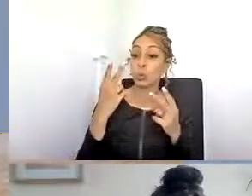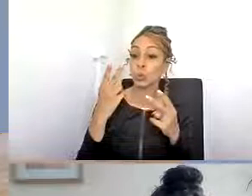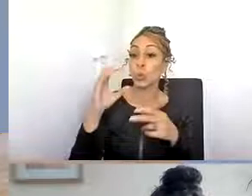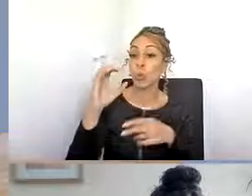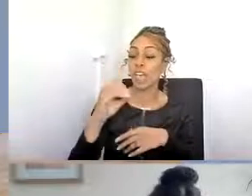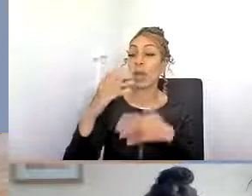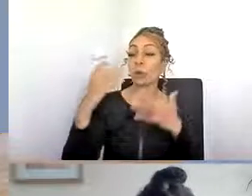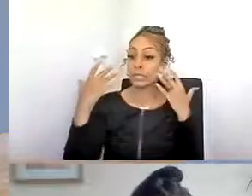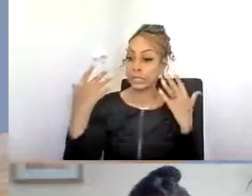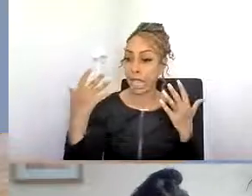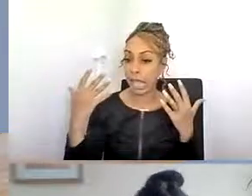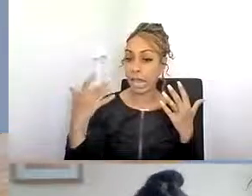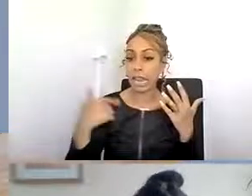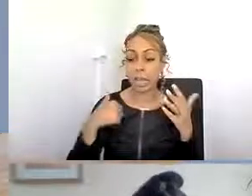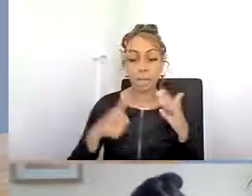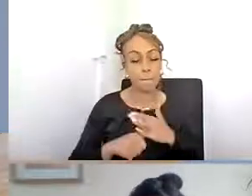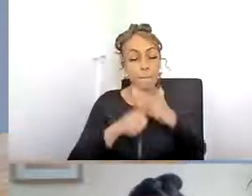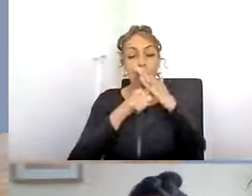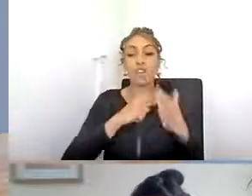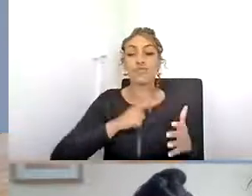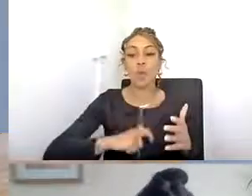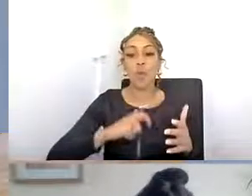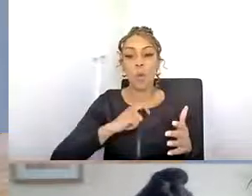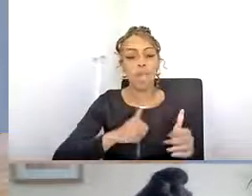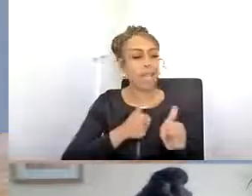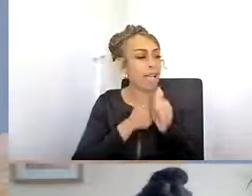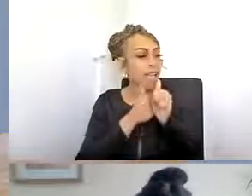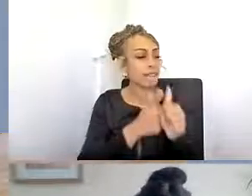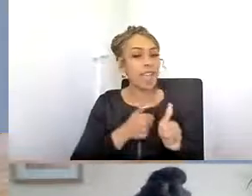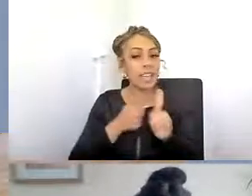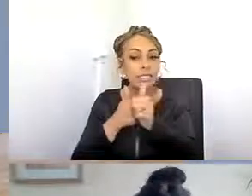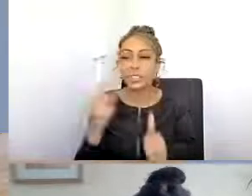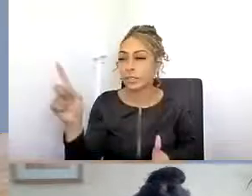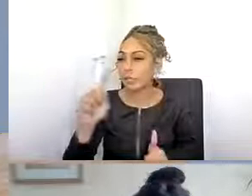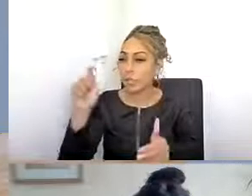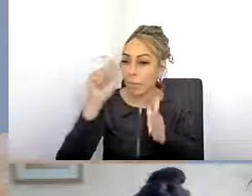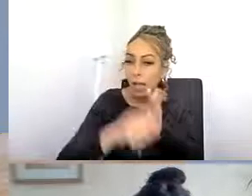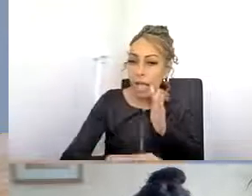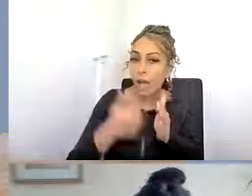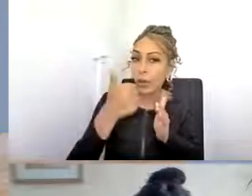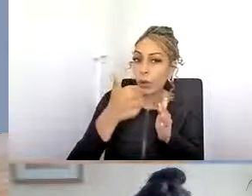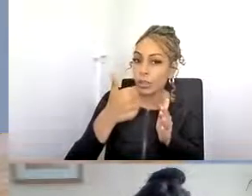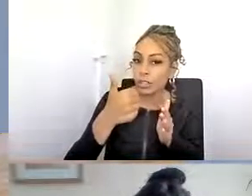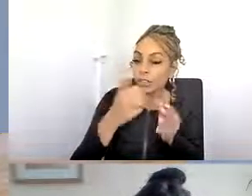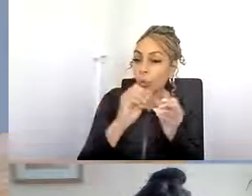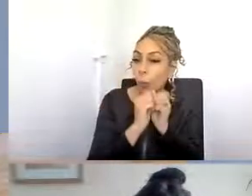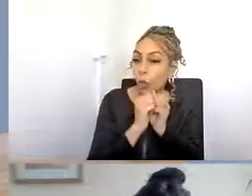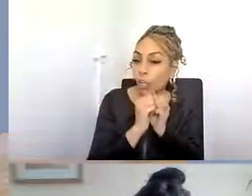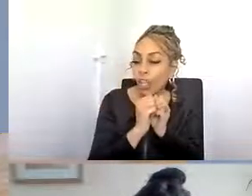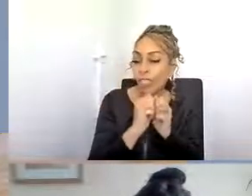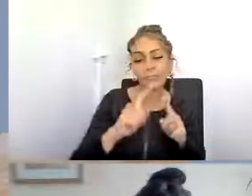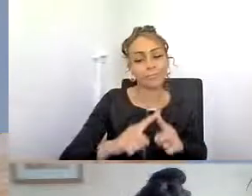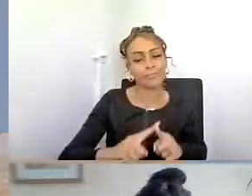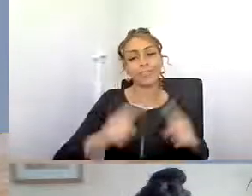this has been one of my main roles to advise on acquisitions. And I suppose in that way, it's very different